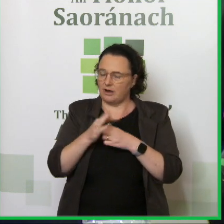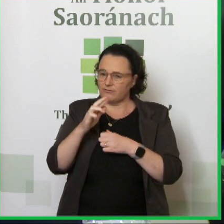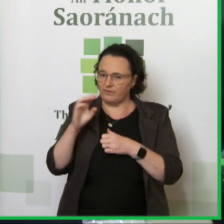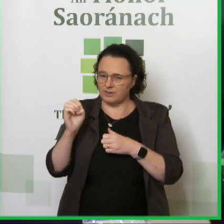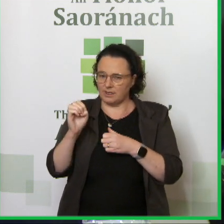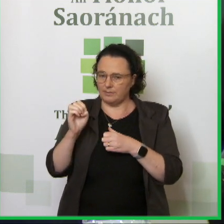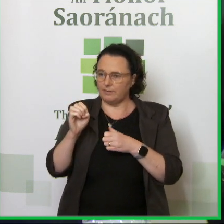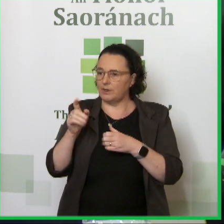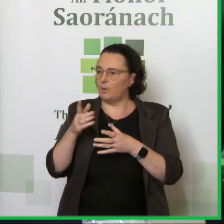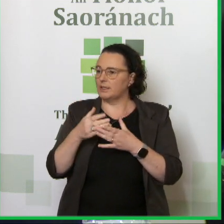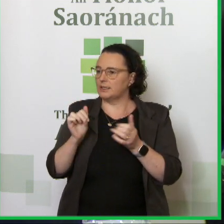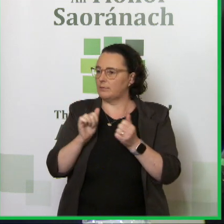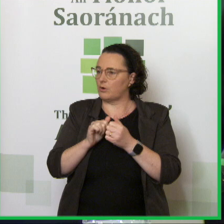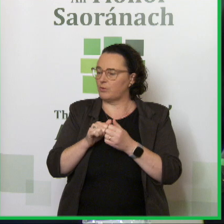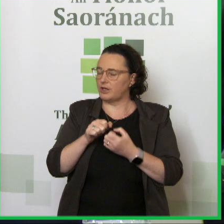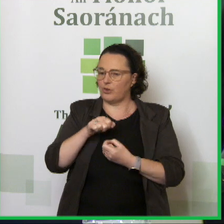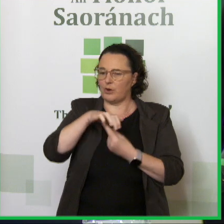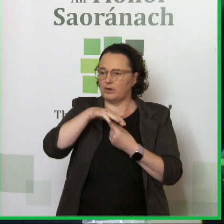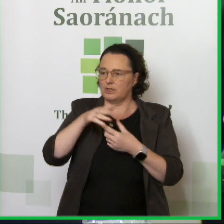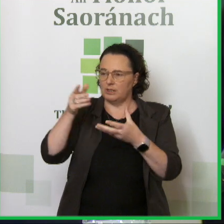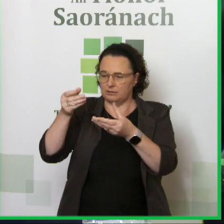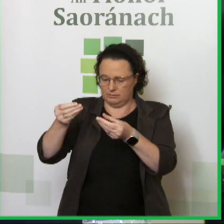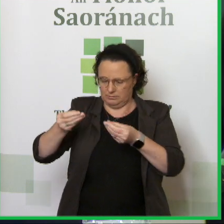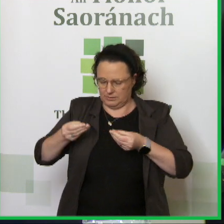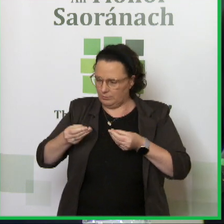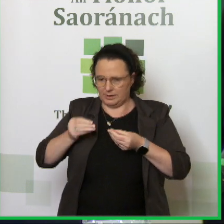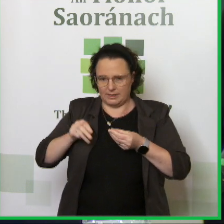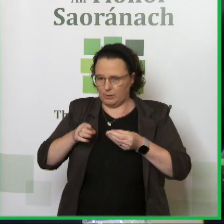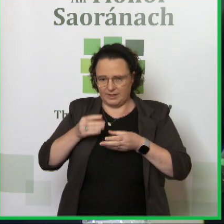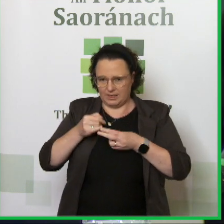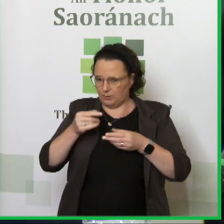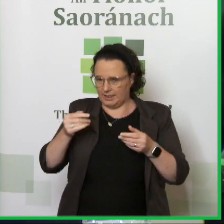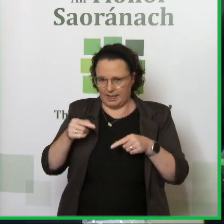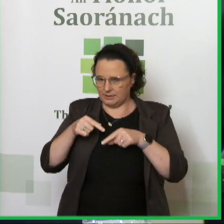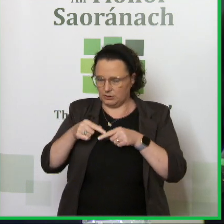issues over to the appropriate authorities so that they can consider them and